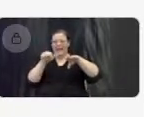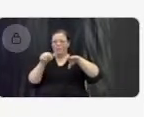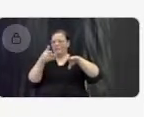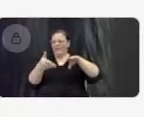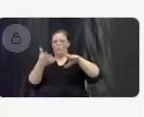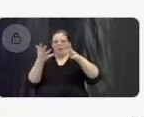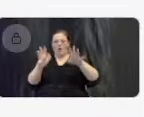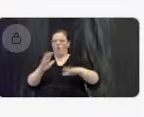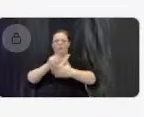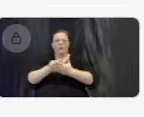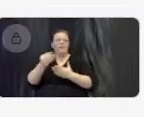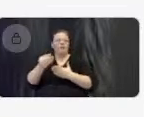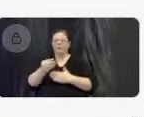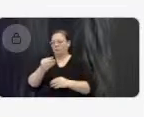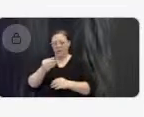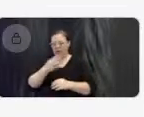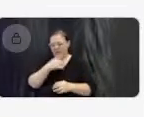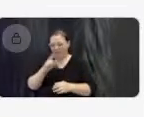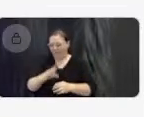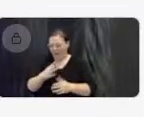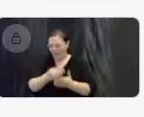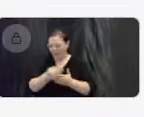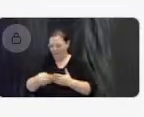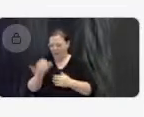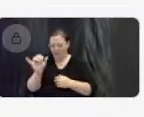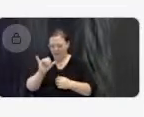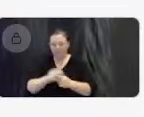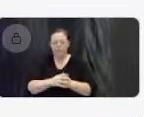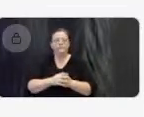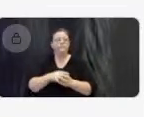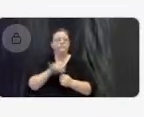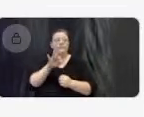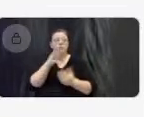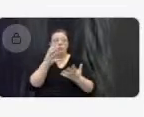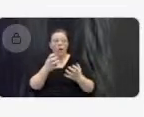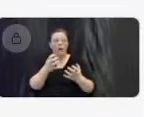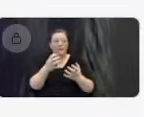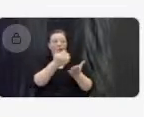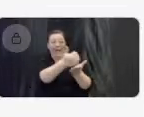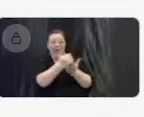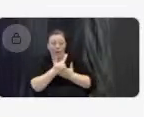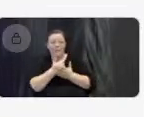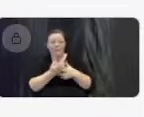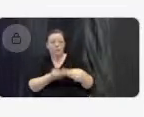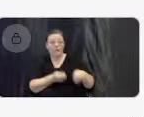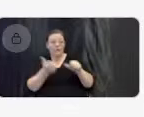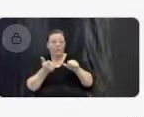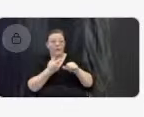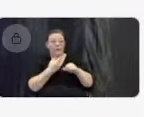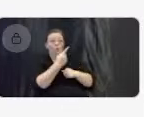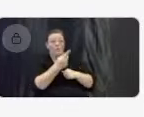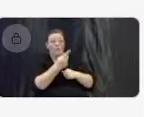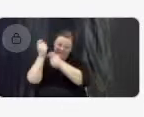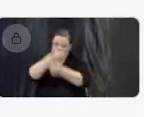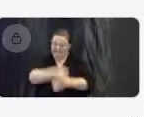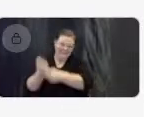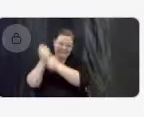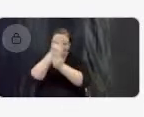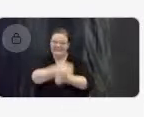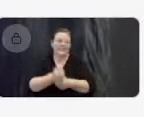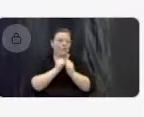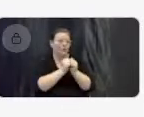bought it. I wasn't happy about it when I bought it either. So if you would like to help me get rid of it, we'll go out there with a sledgehammer and do it.